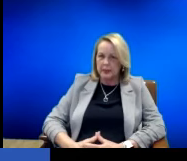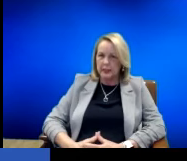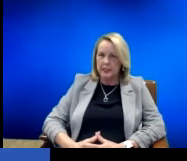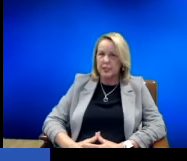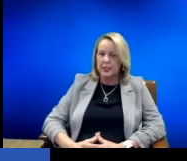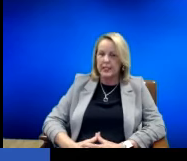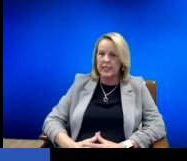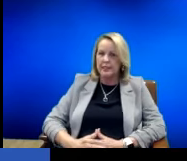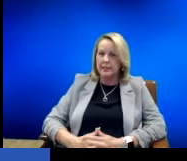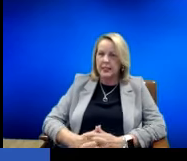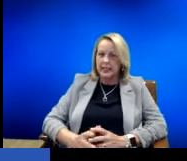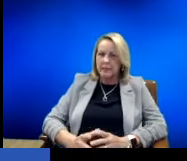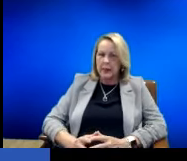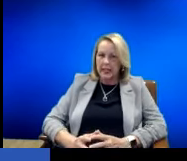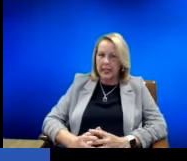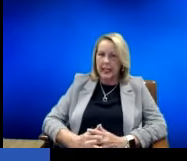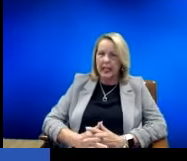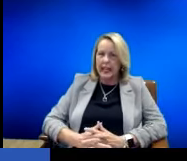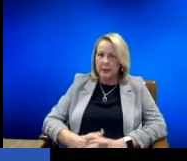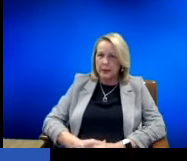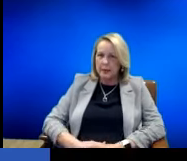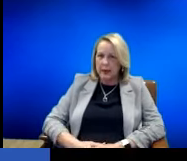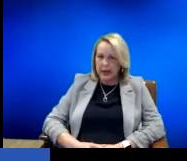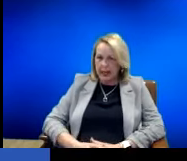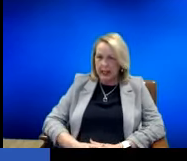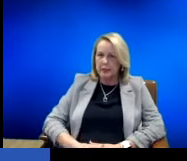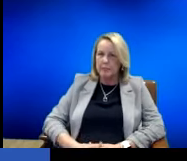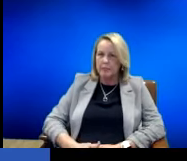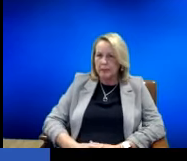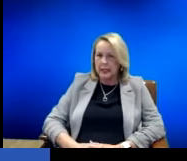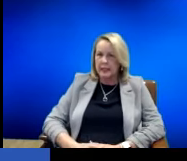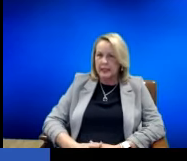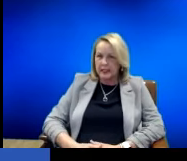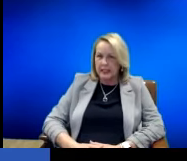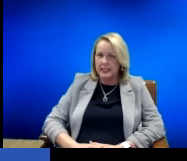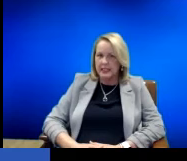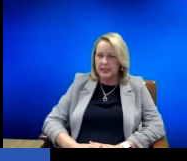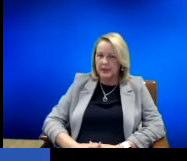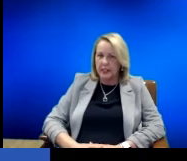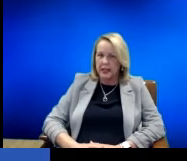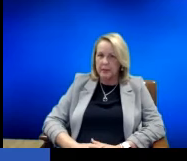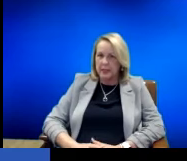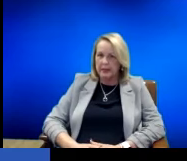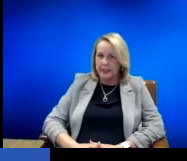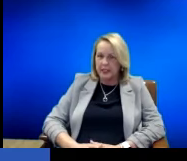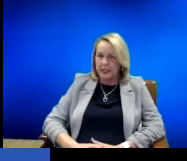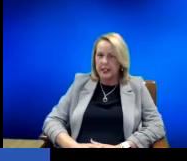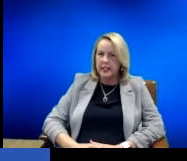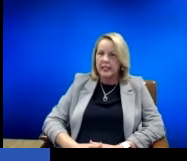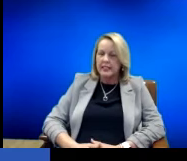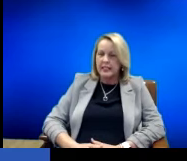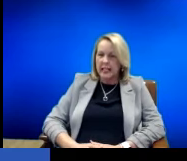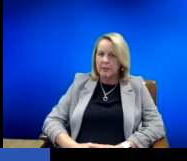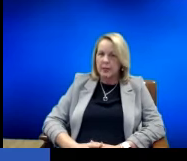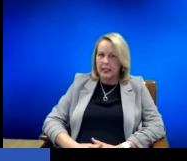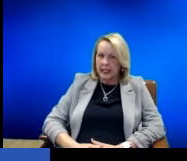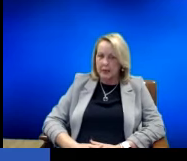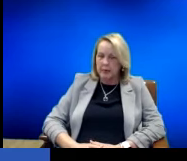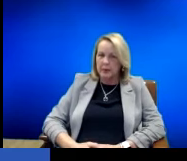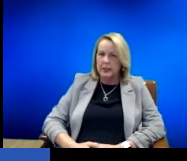ABLE beneficiary, if Medicaid had been paying medical assistance for that beneficiary,